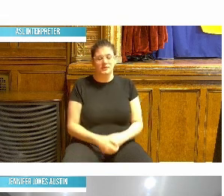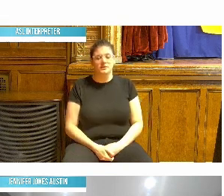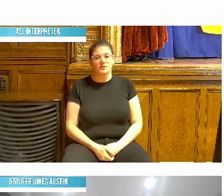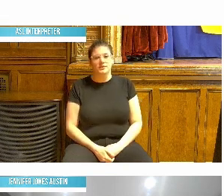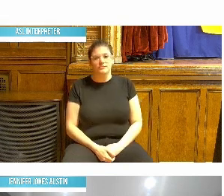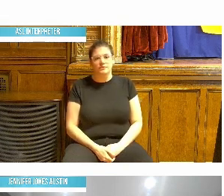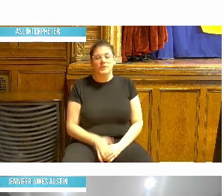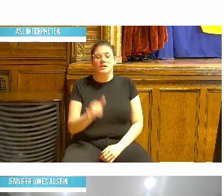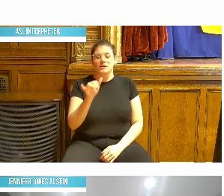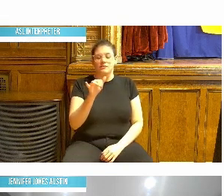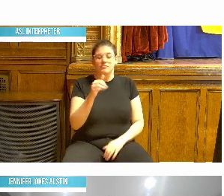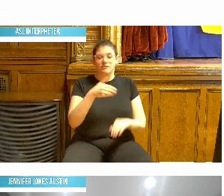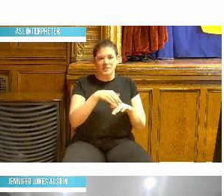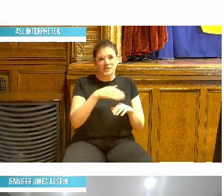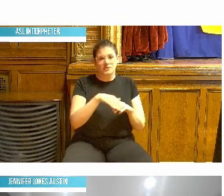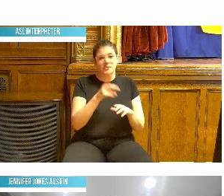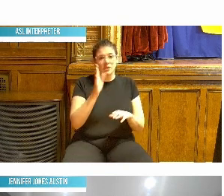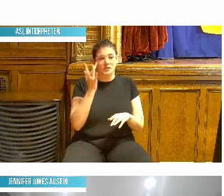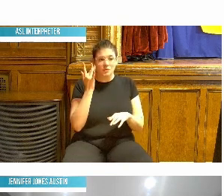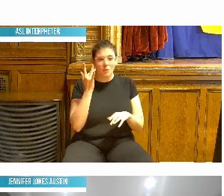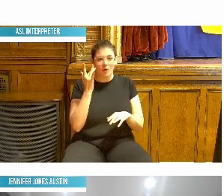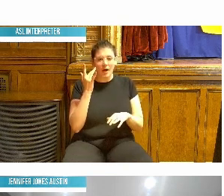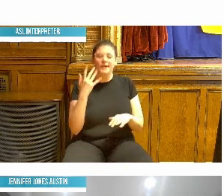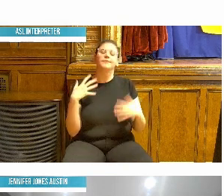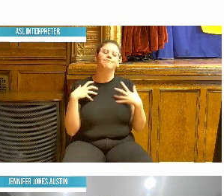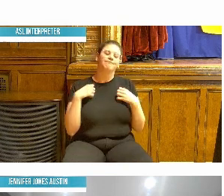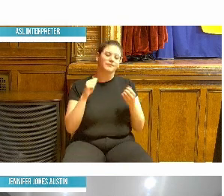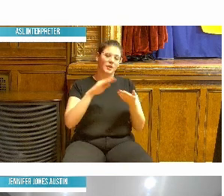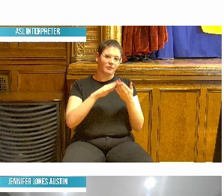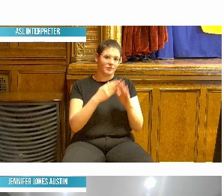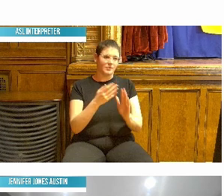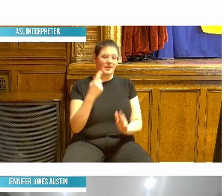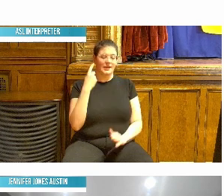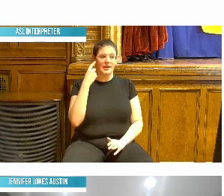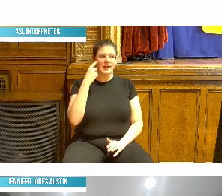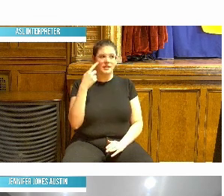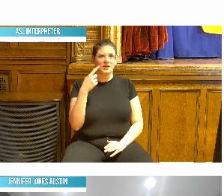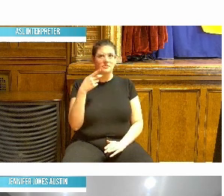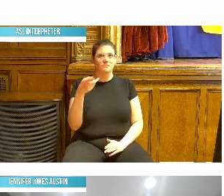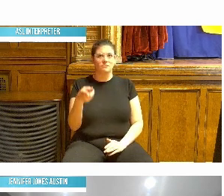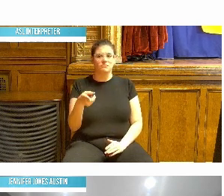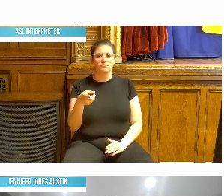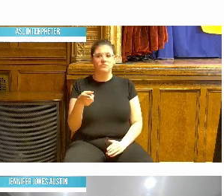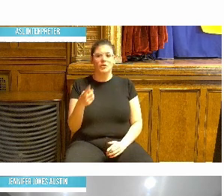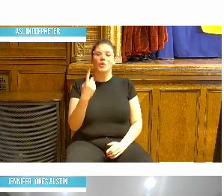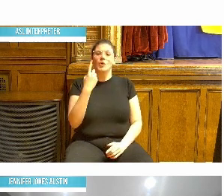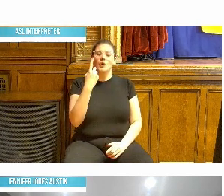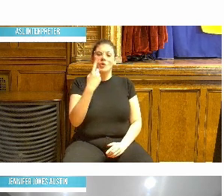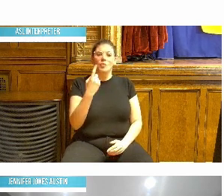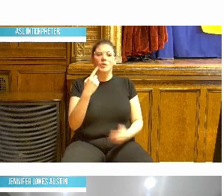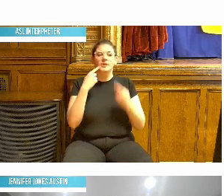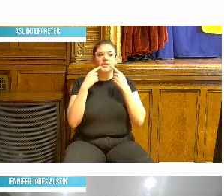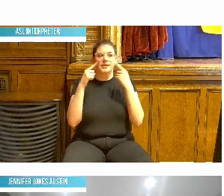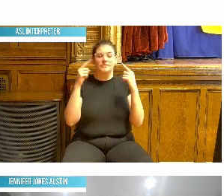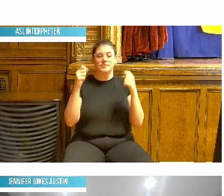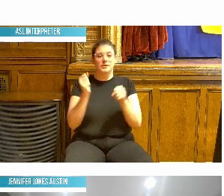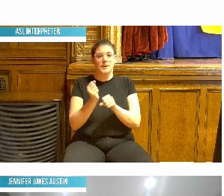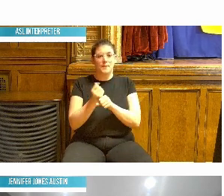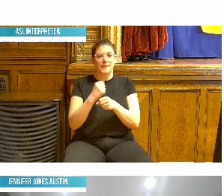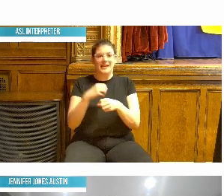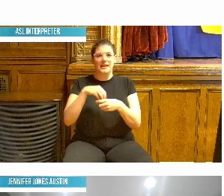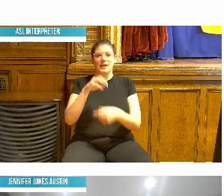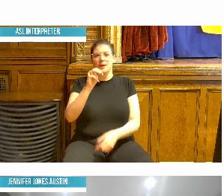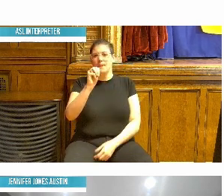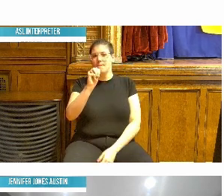by urban renewal. And I think one of the announcements was made in Milwaukee, and I think there's